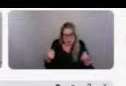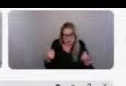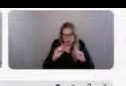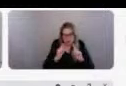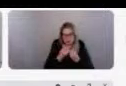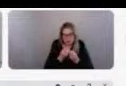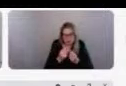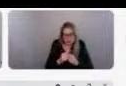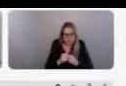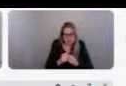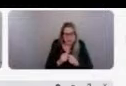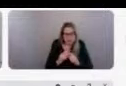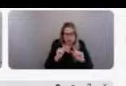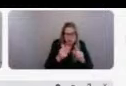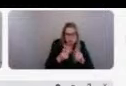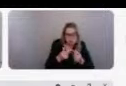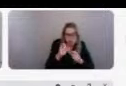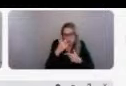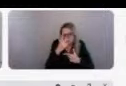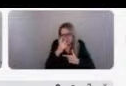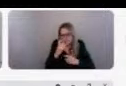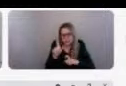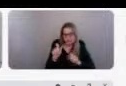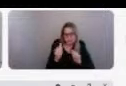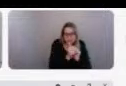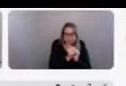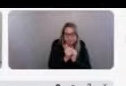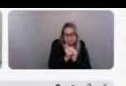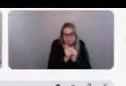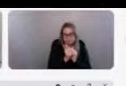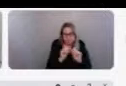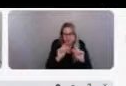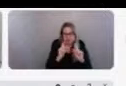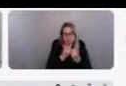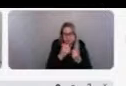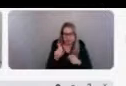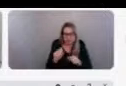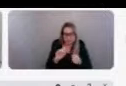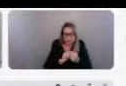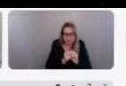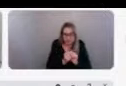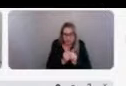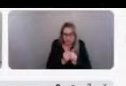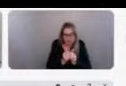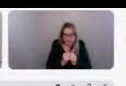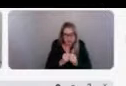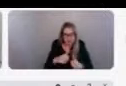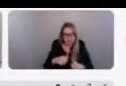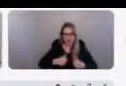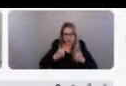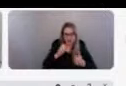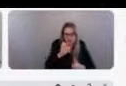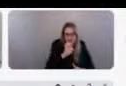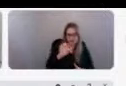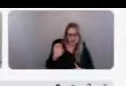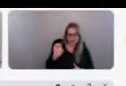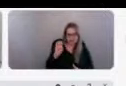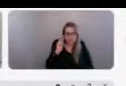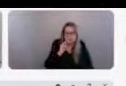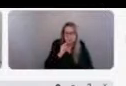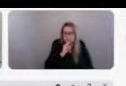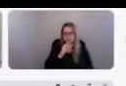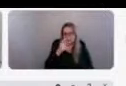compact groups of interest should be kept together districts should be competitive i live in east mesa for